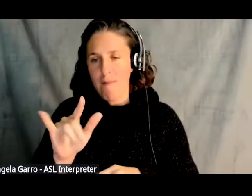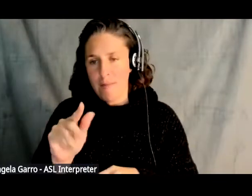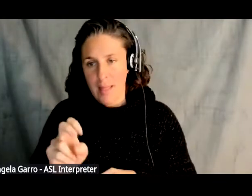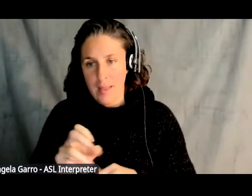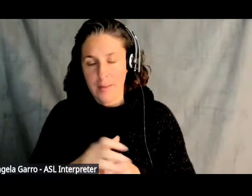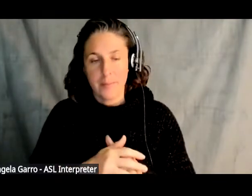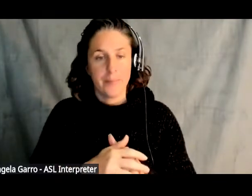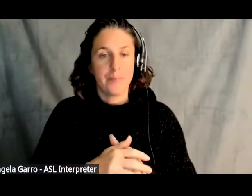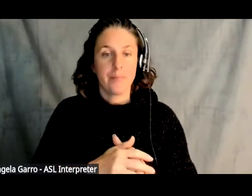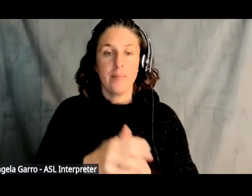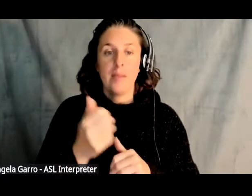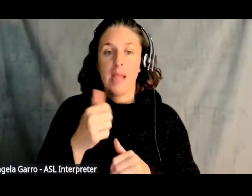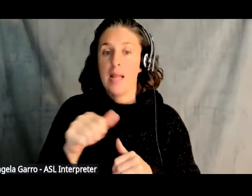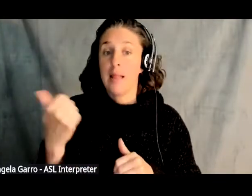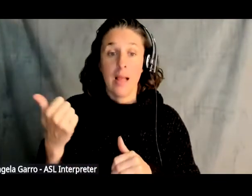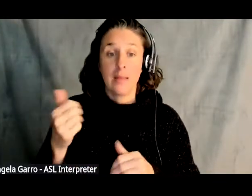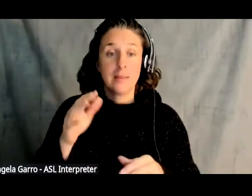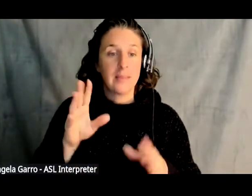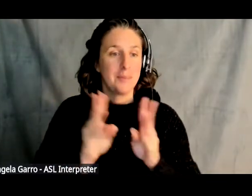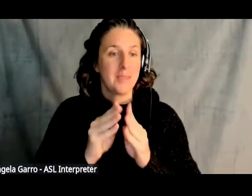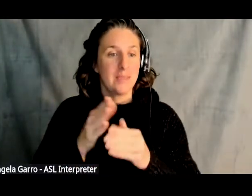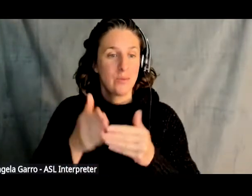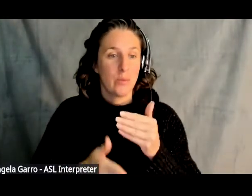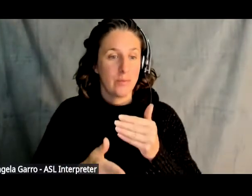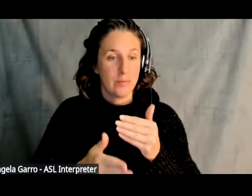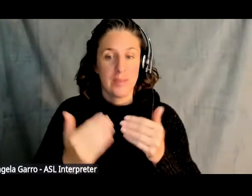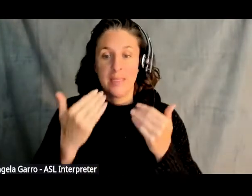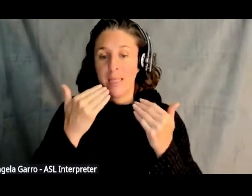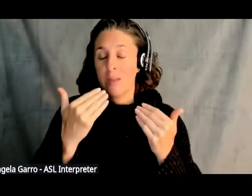anything else? Meeting adjourned. Cool. Thank you. Thanks, President Griffin.